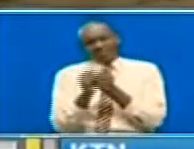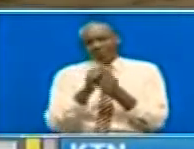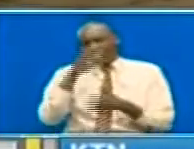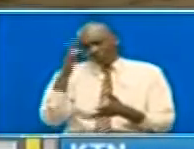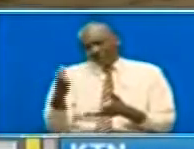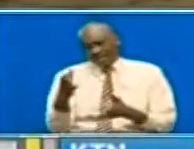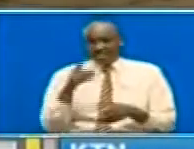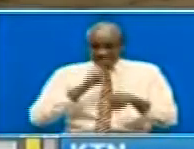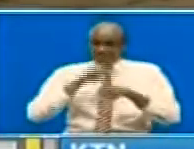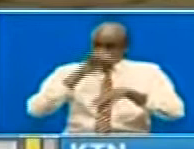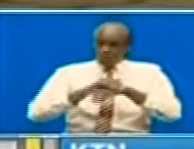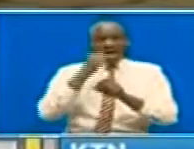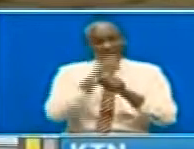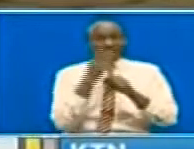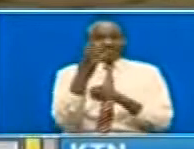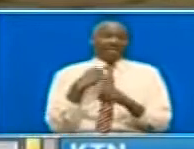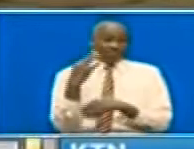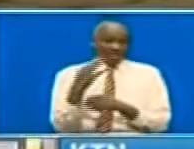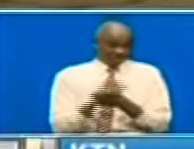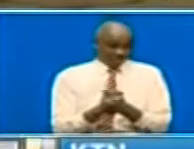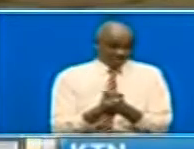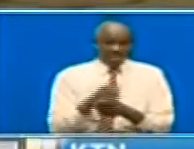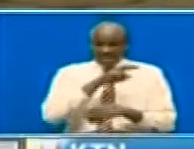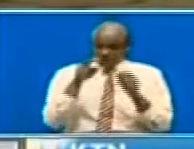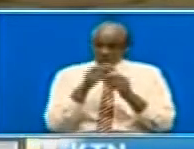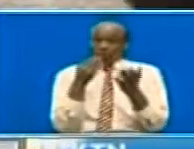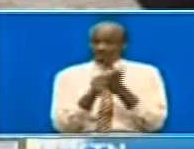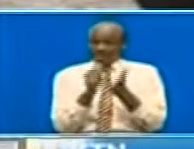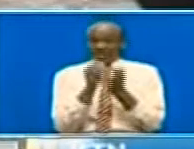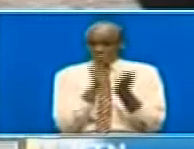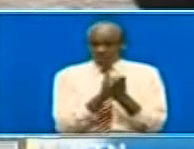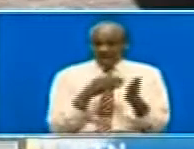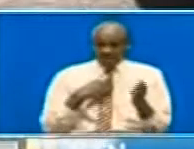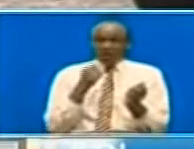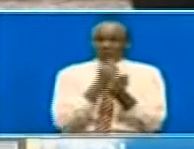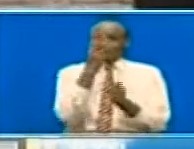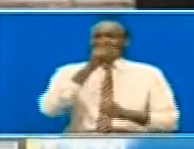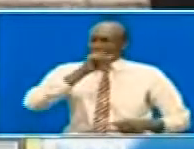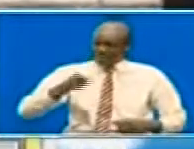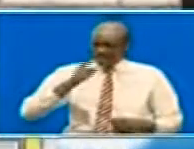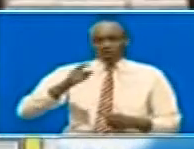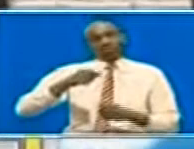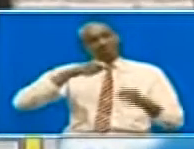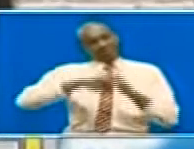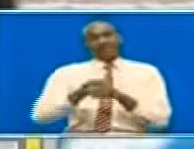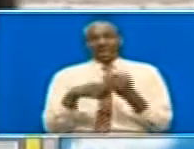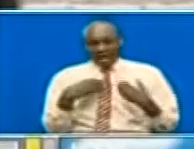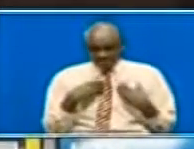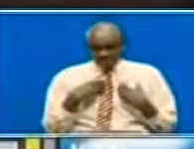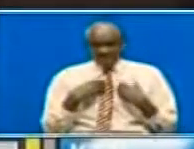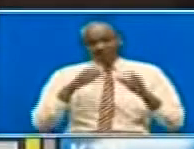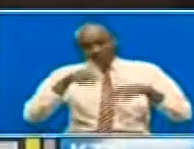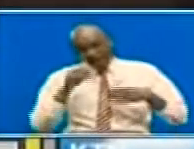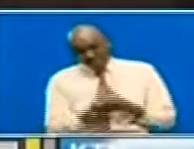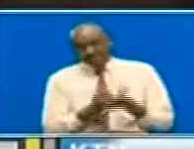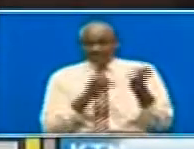a good harvest. By the end of March, the national maize stock stood at 14 million bags held between farmers,